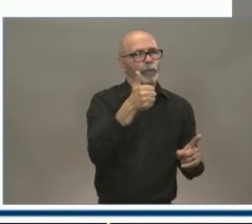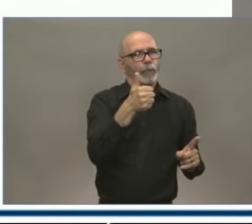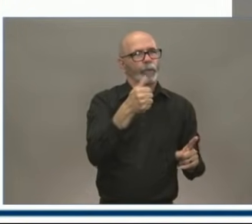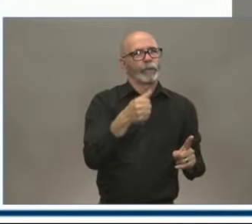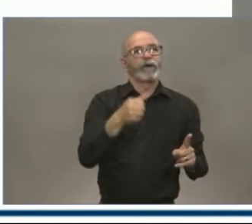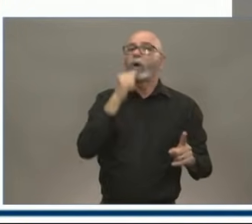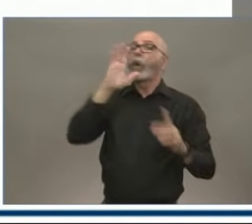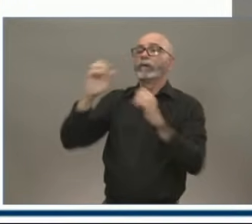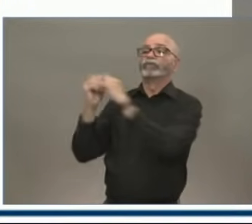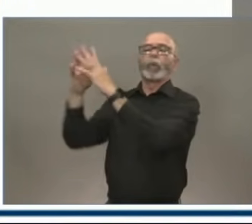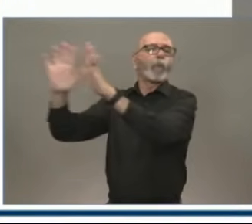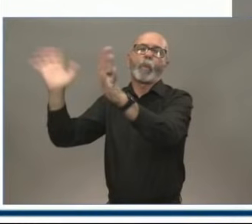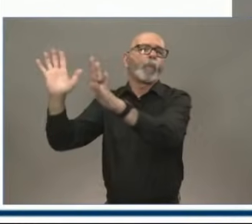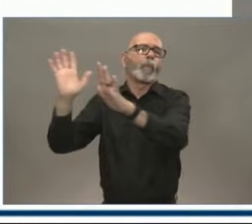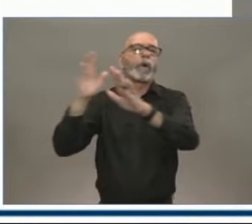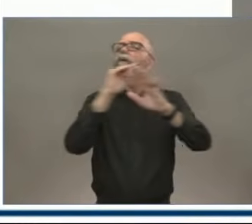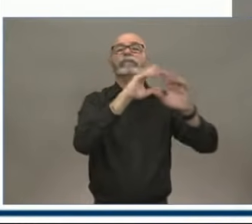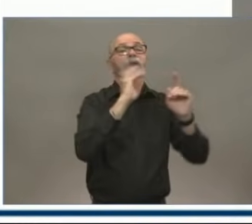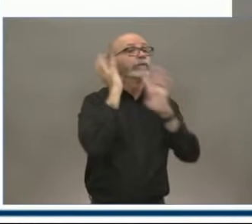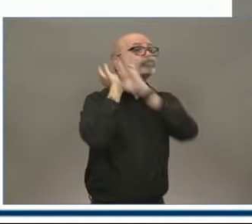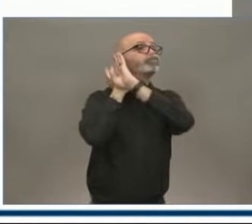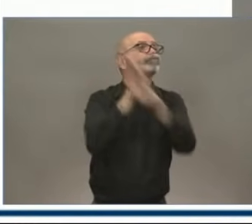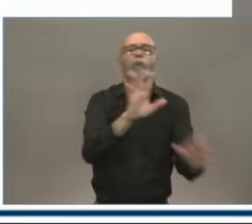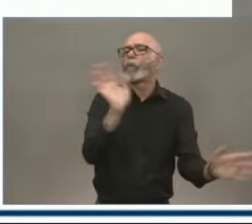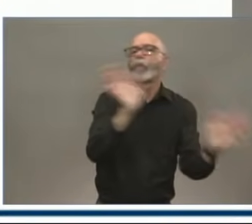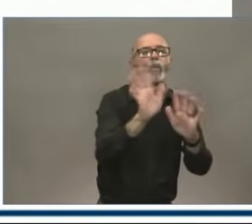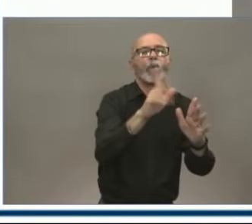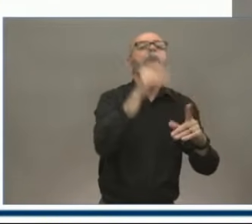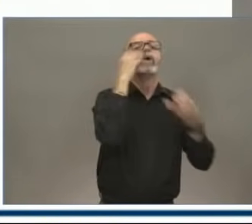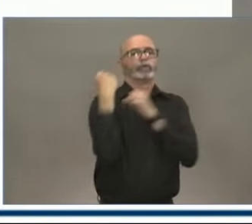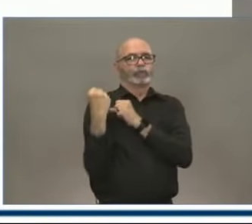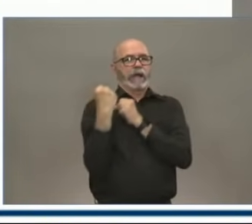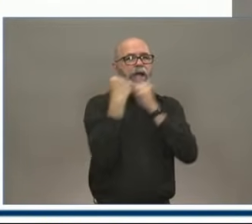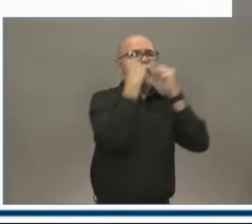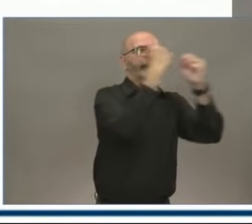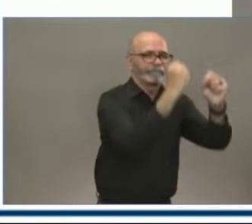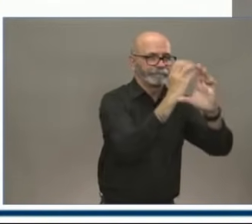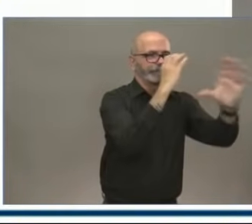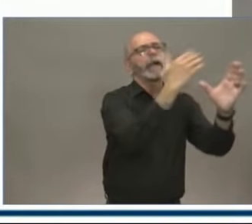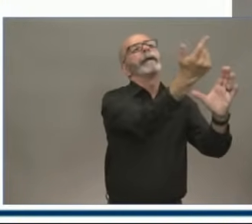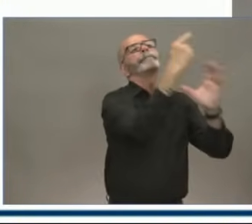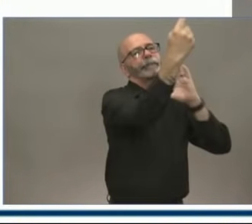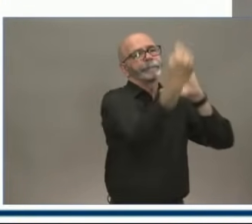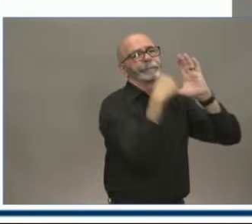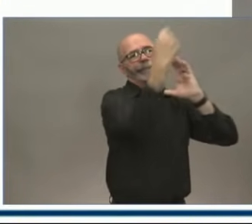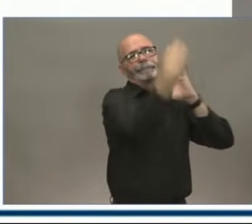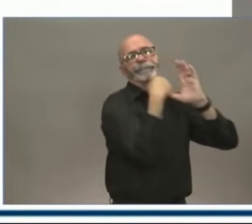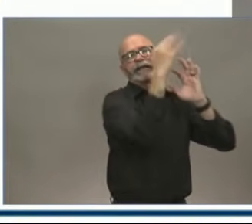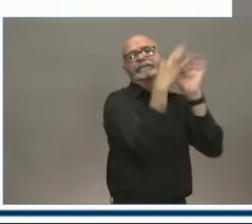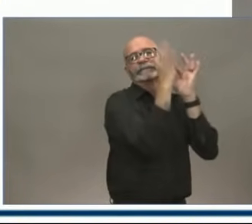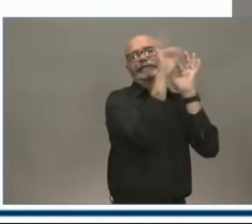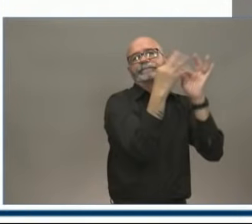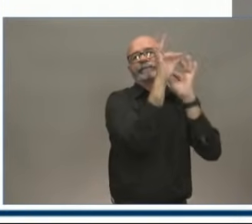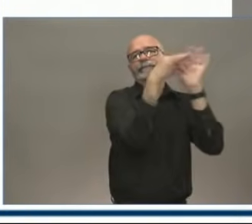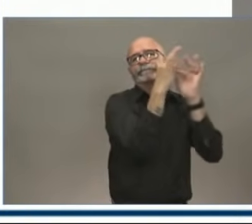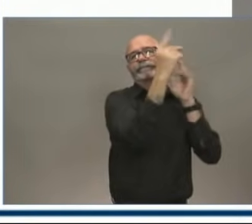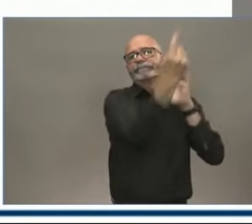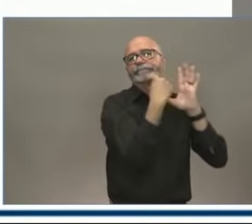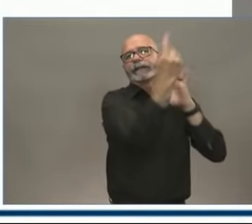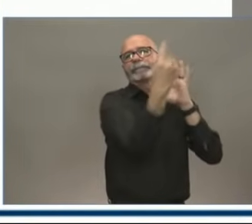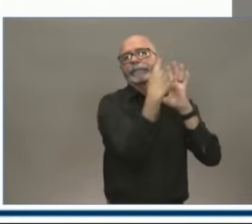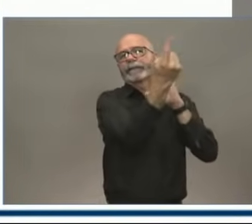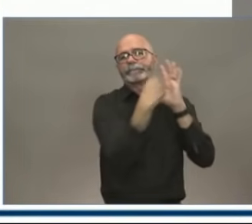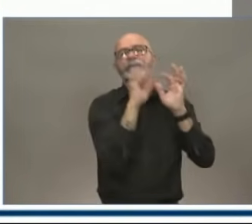drop-in situation. We are contacting people directly and getting them to make an appointment. At that school, we've had 2 cases that we're